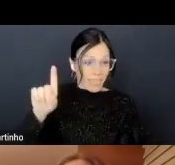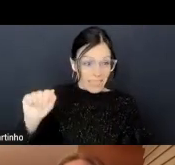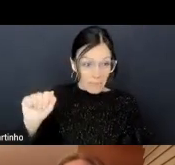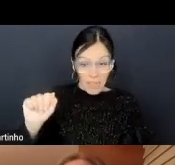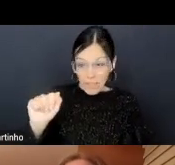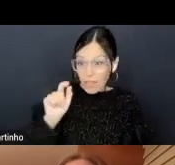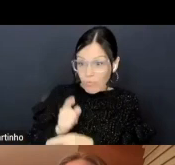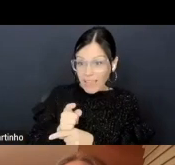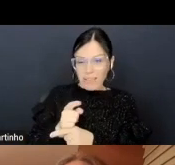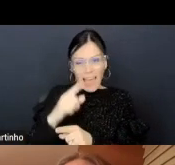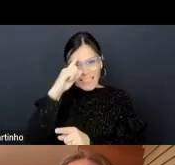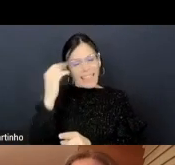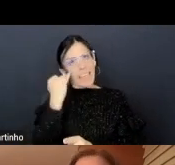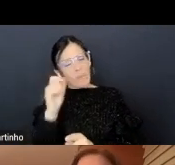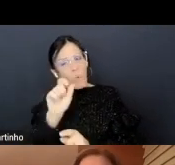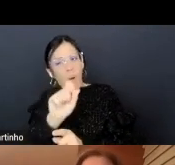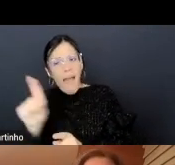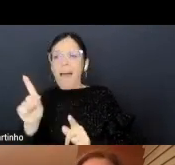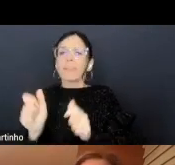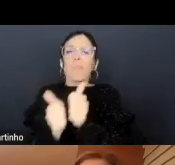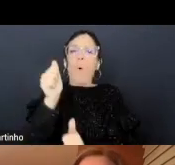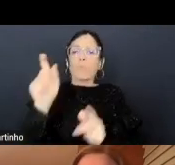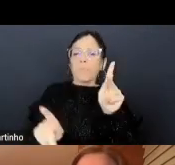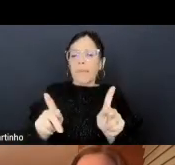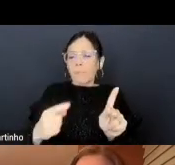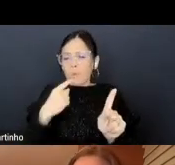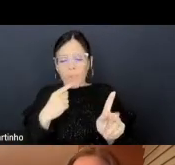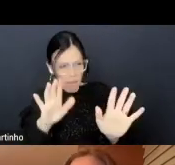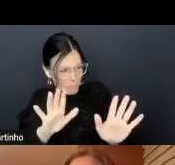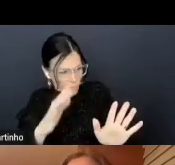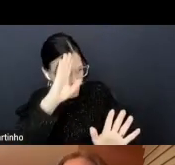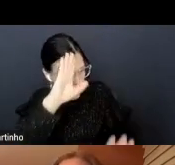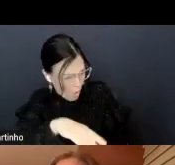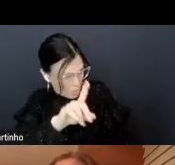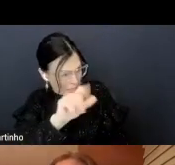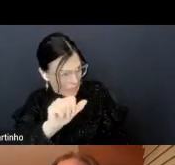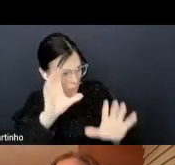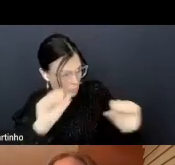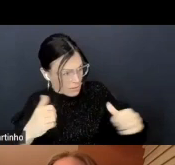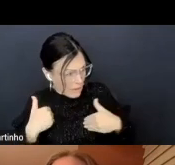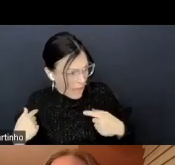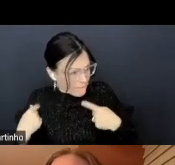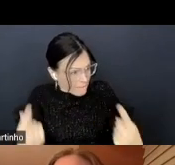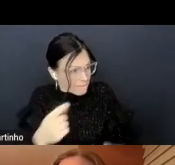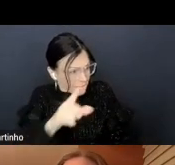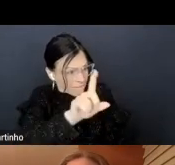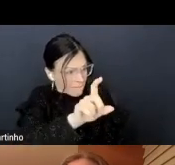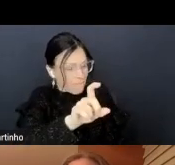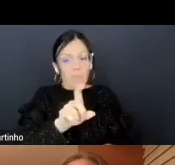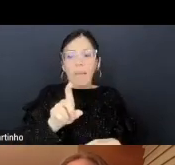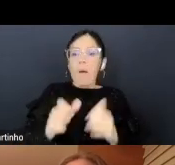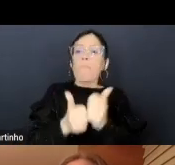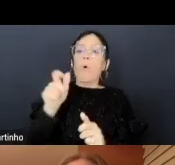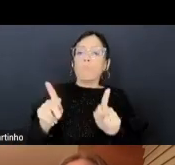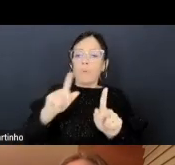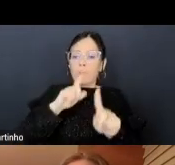um i think if you ask most people have there been a has there been a disabled president you know in the united states most people